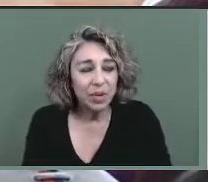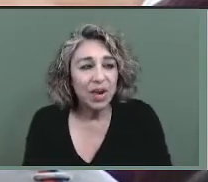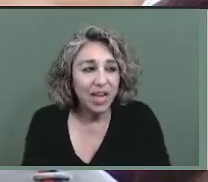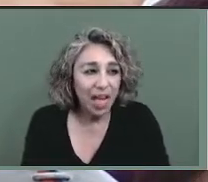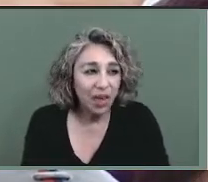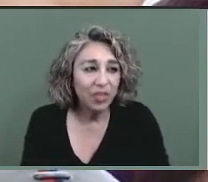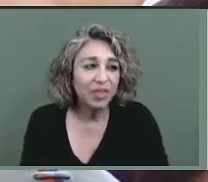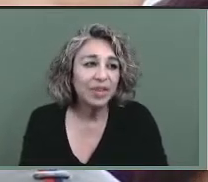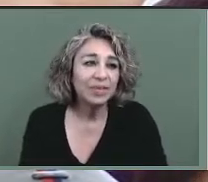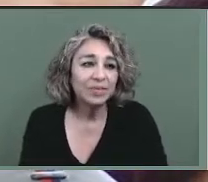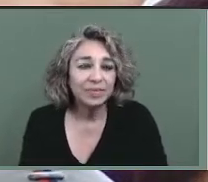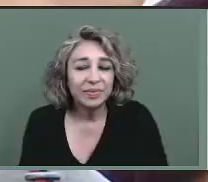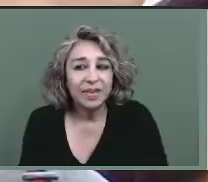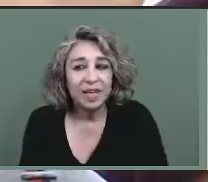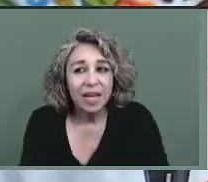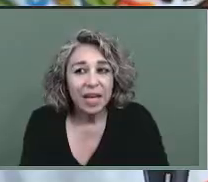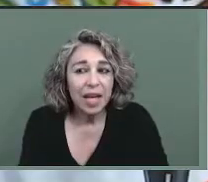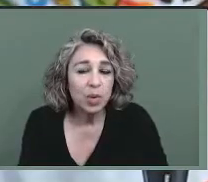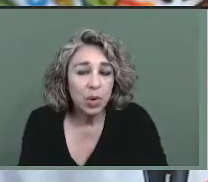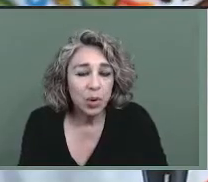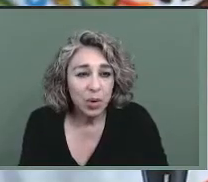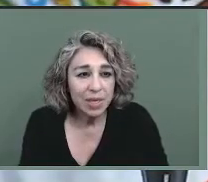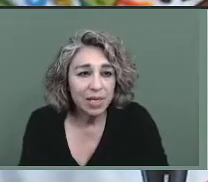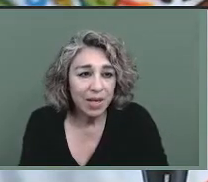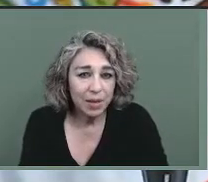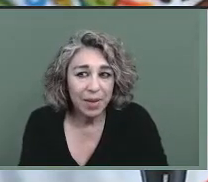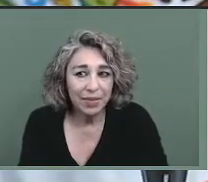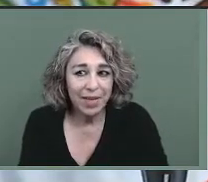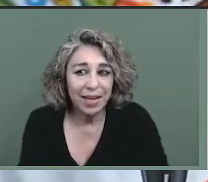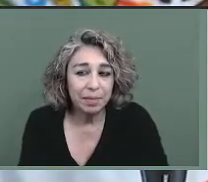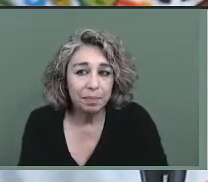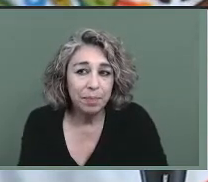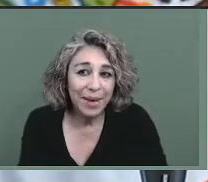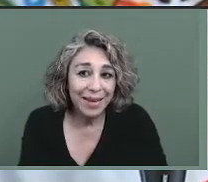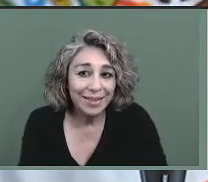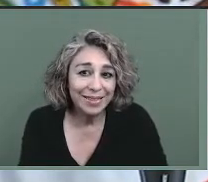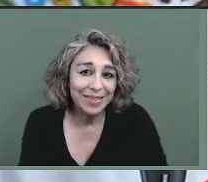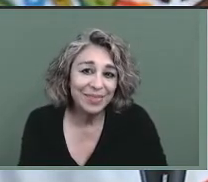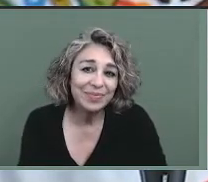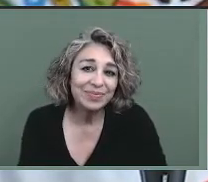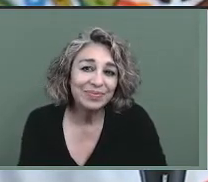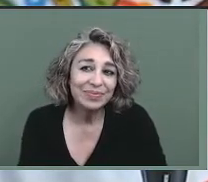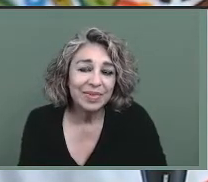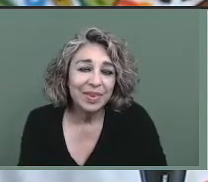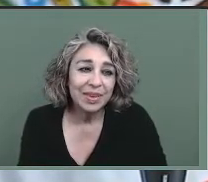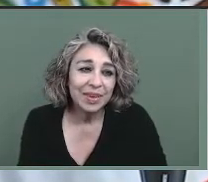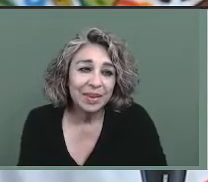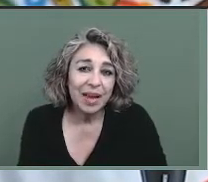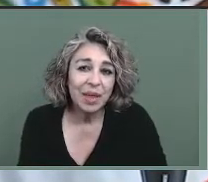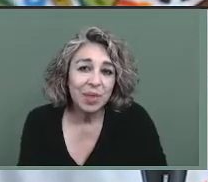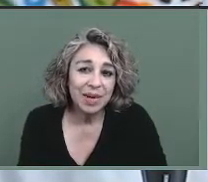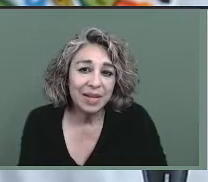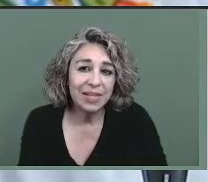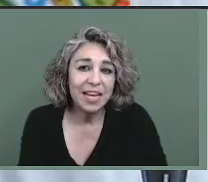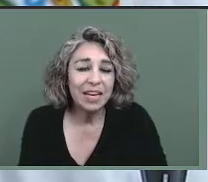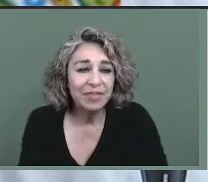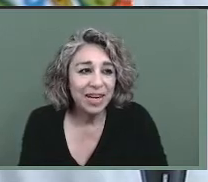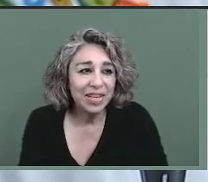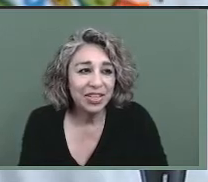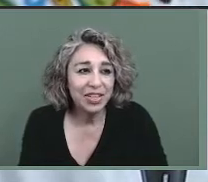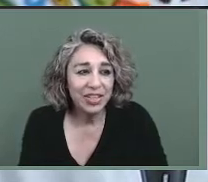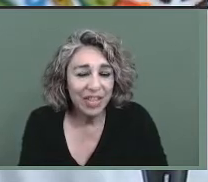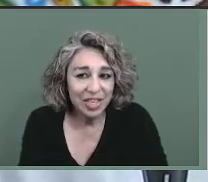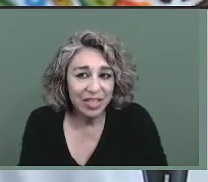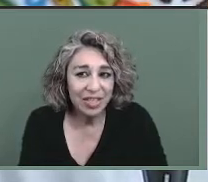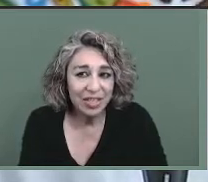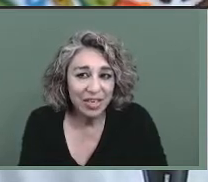it's regarding health, and we're going to talk about that. But I want to take